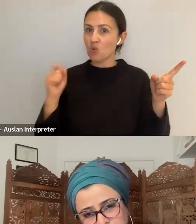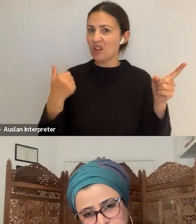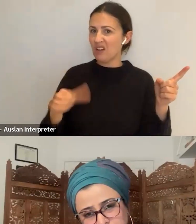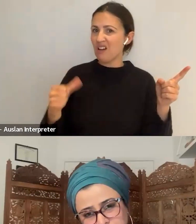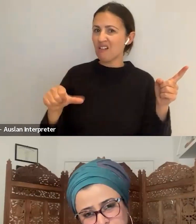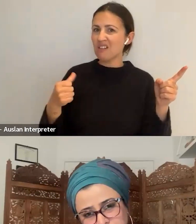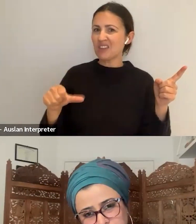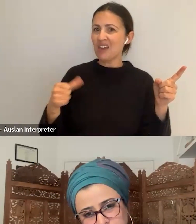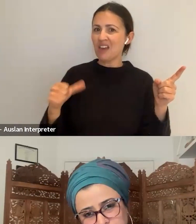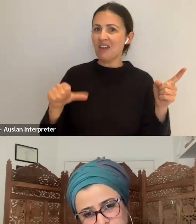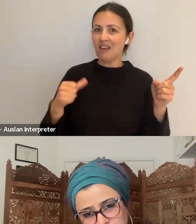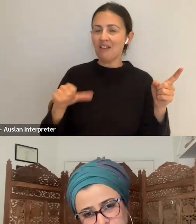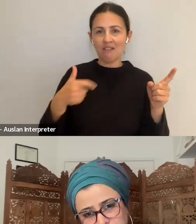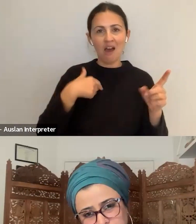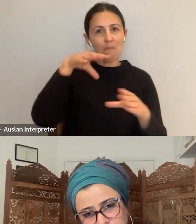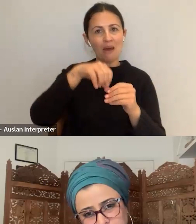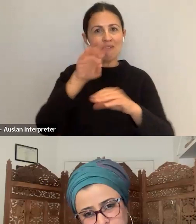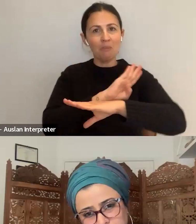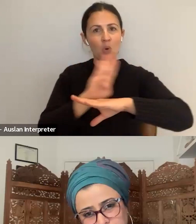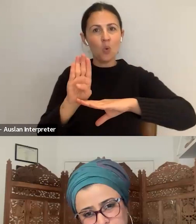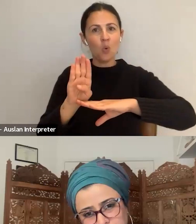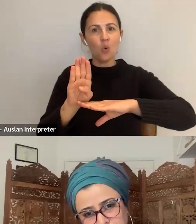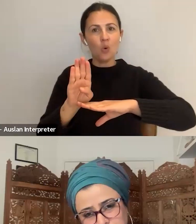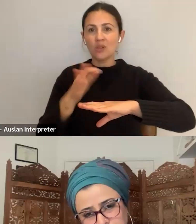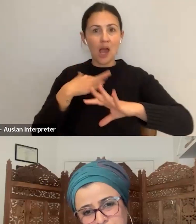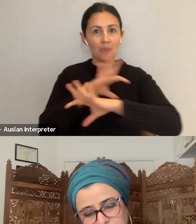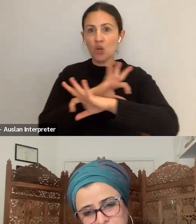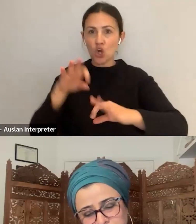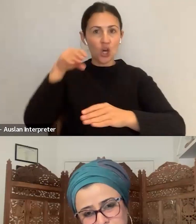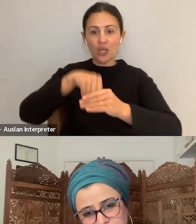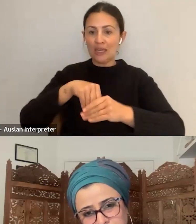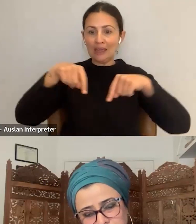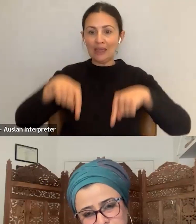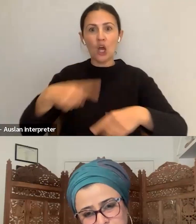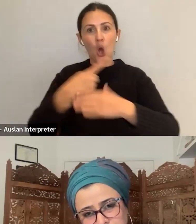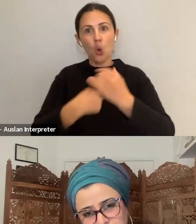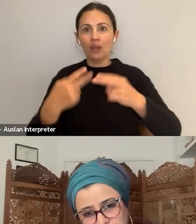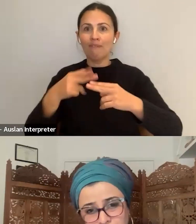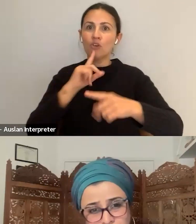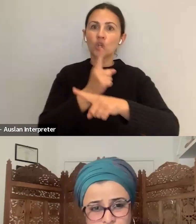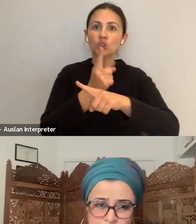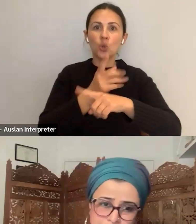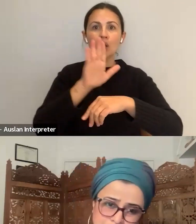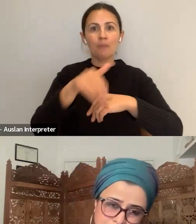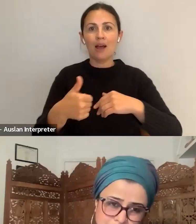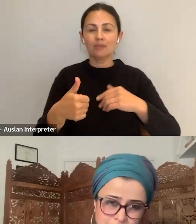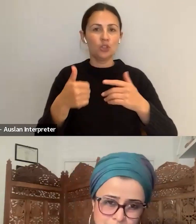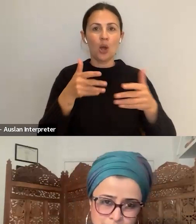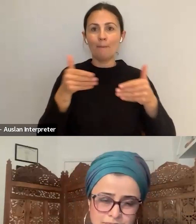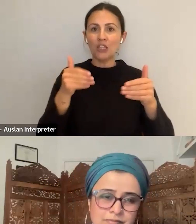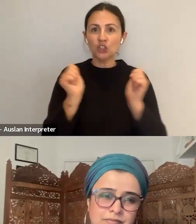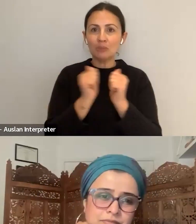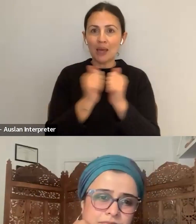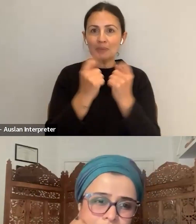Aboriginal woman who's also belongs to Gumbaynggirr country, but I can't speak on behalf of Yolngu up in far